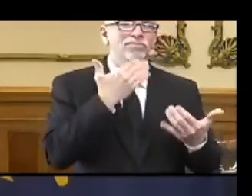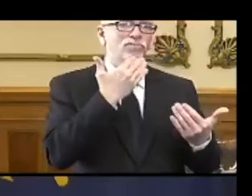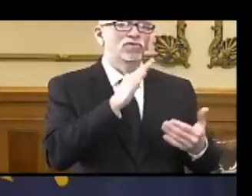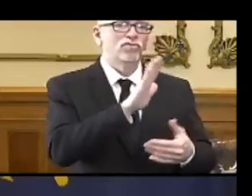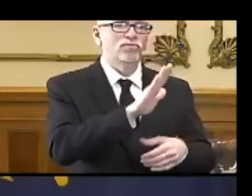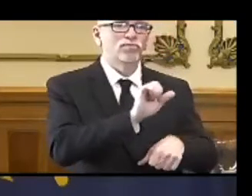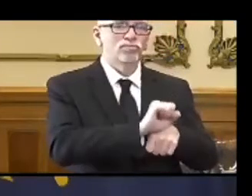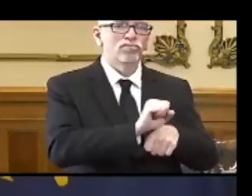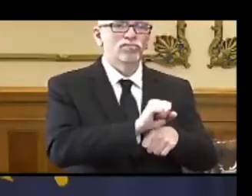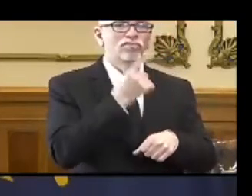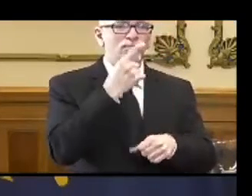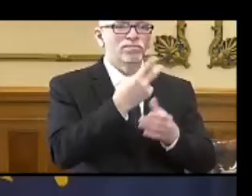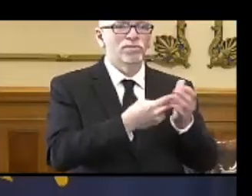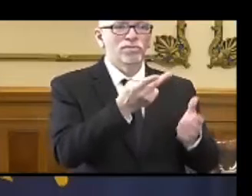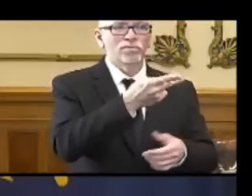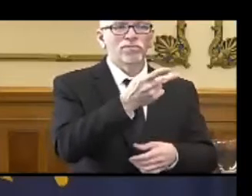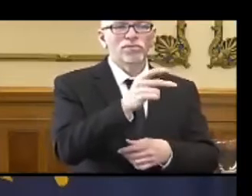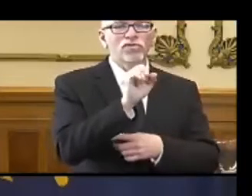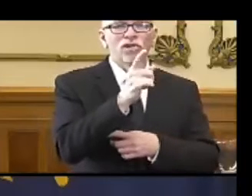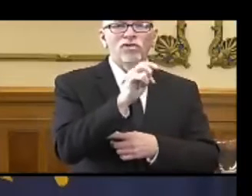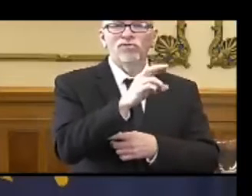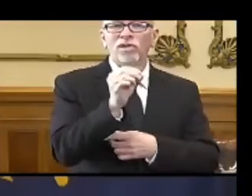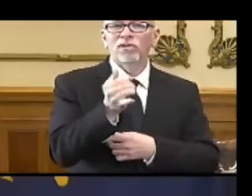Director Johnston.